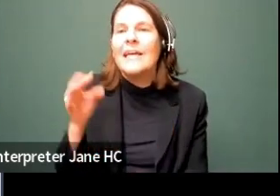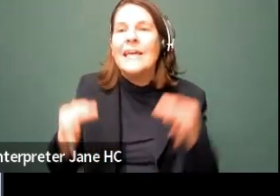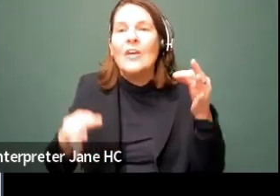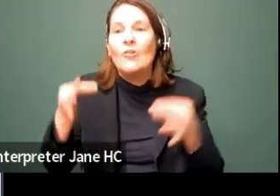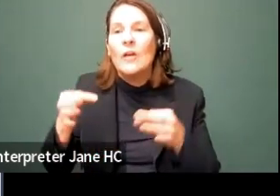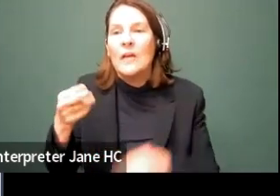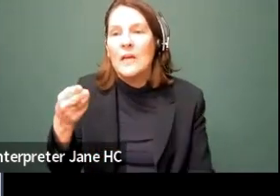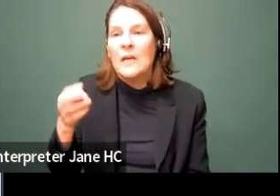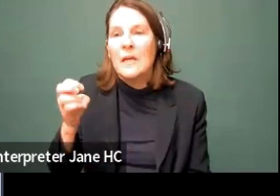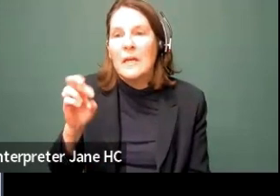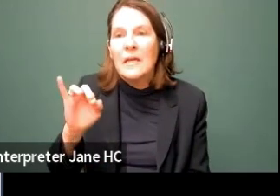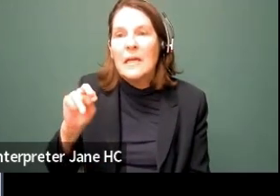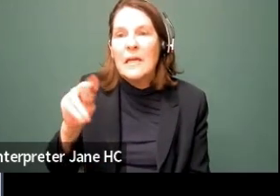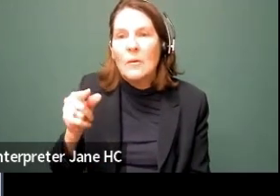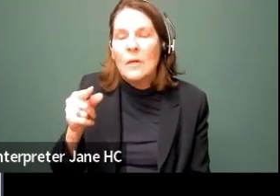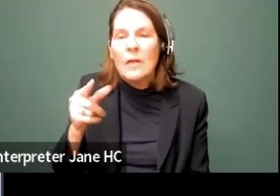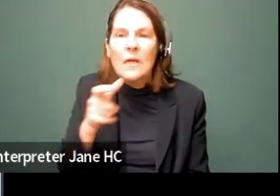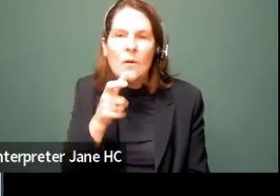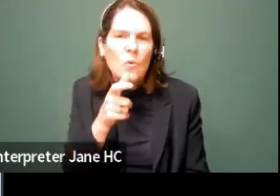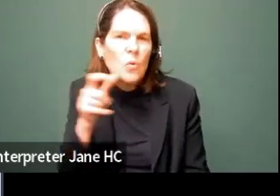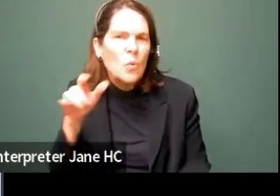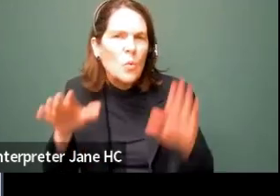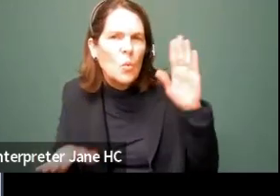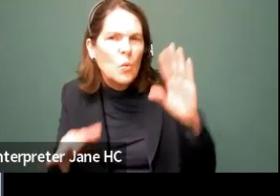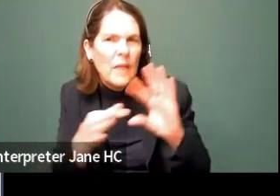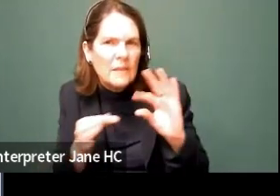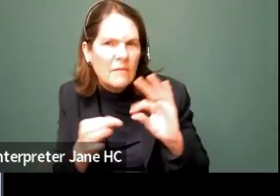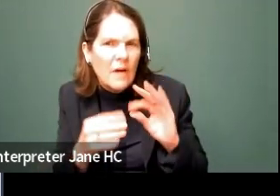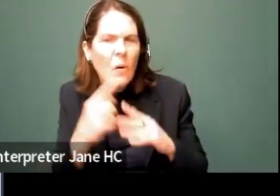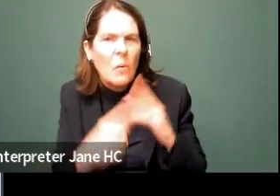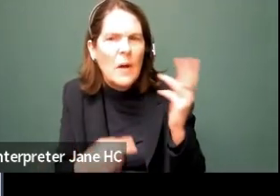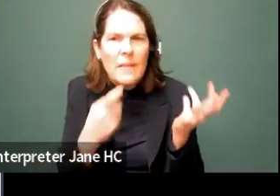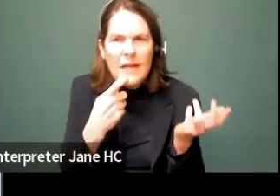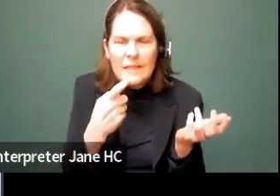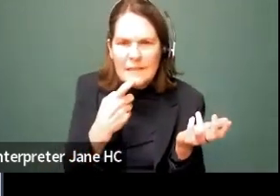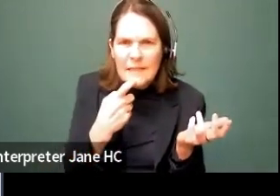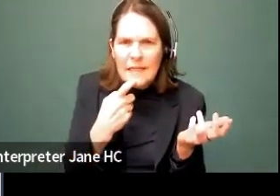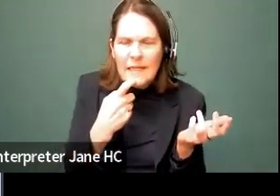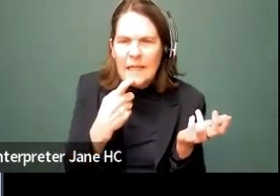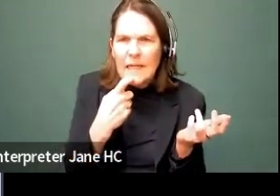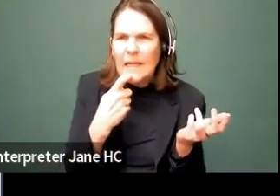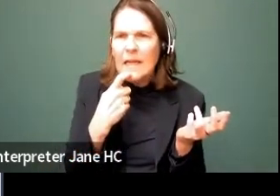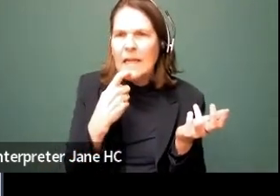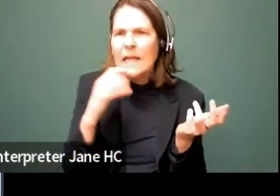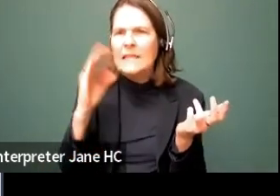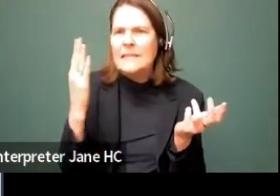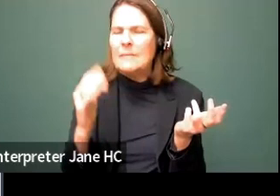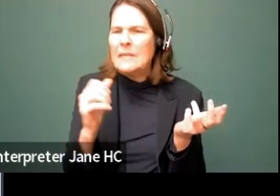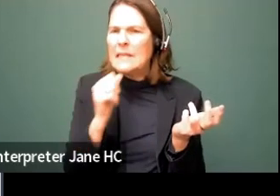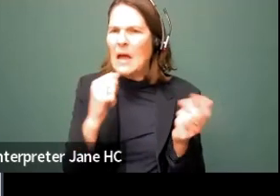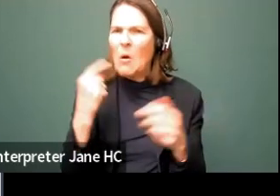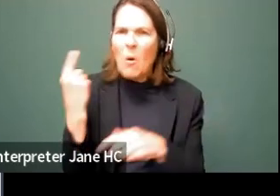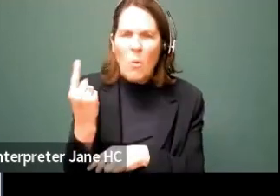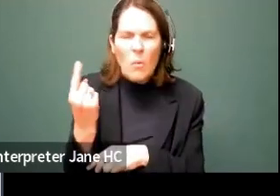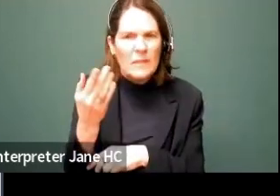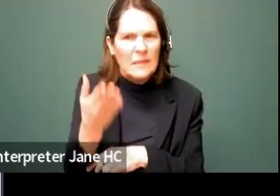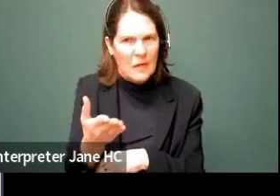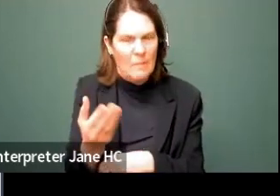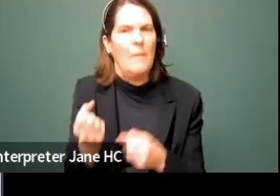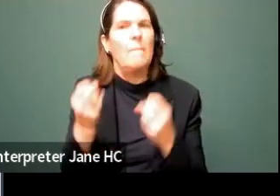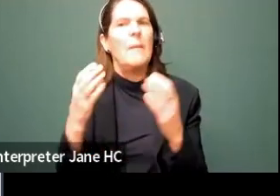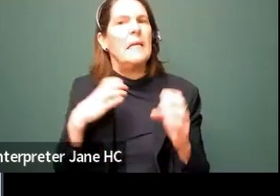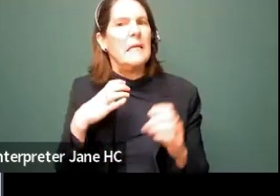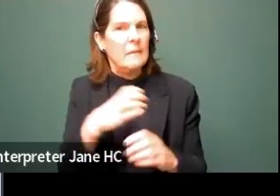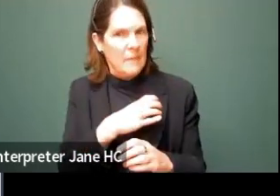sort of who testified and what was said. Seems like they don't always have these. A lot of committees do